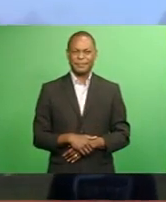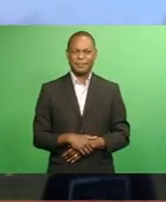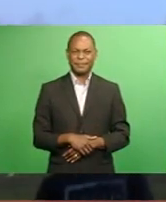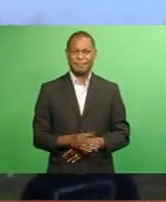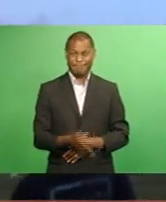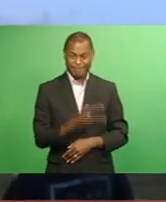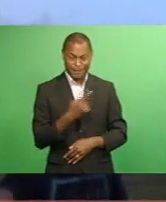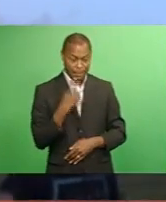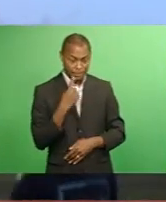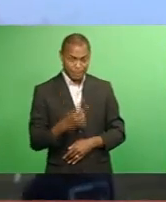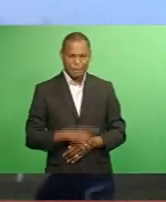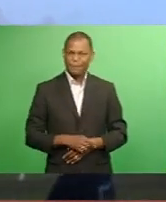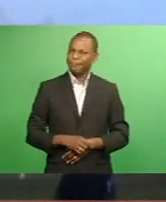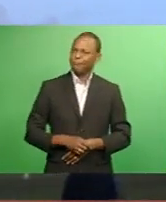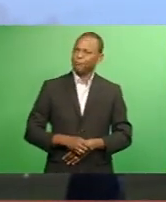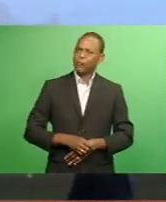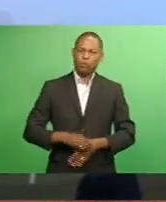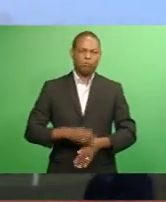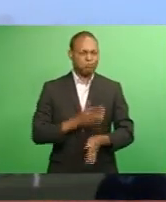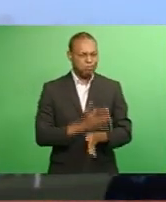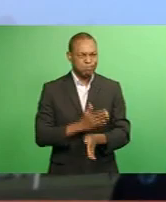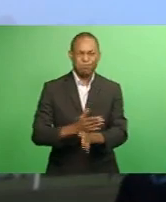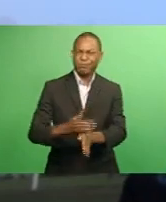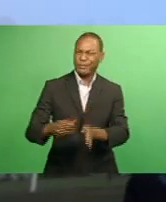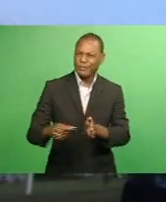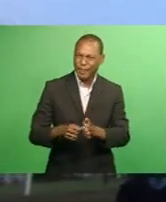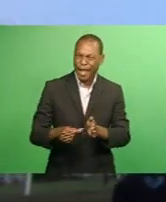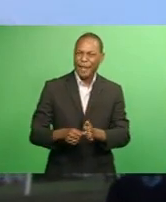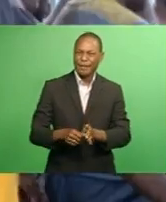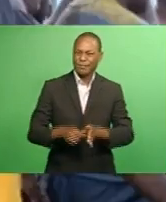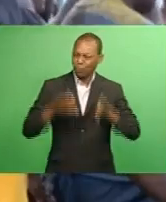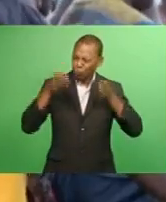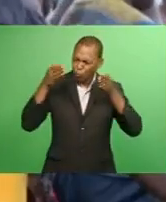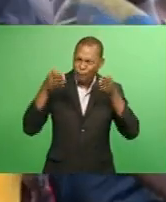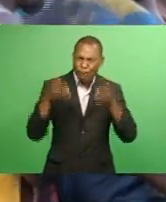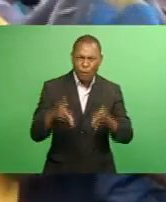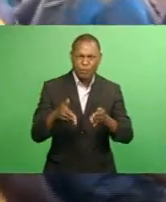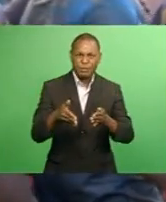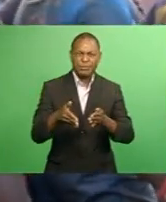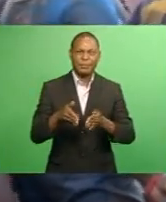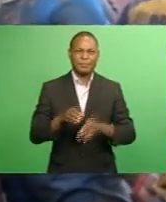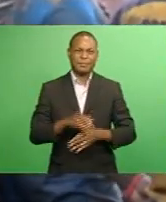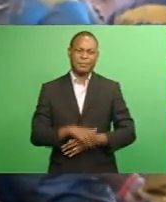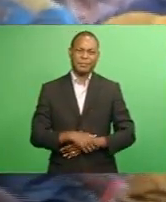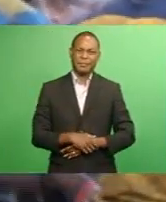hard work, dedication, commitment. You know,